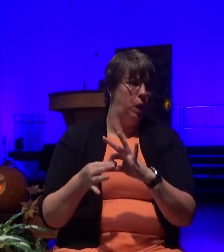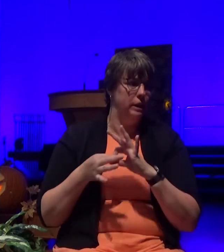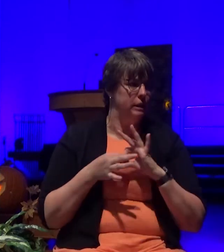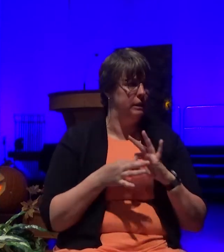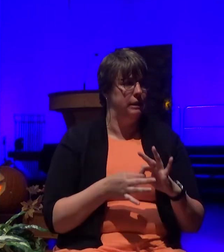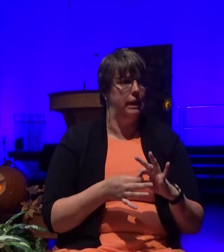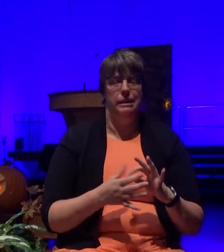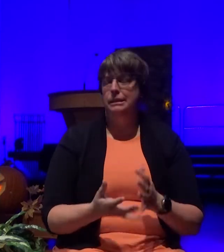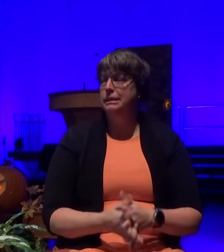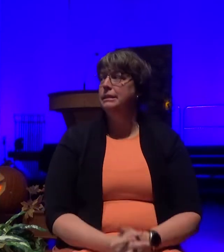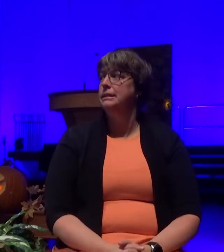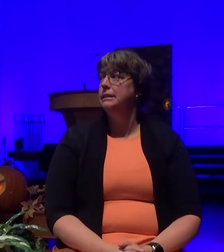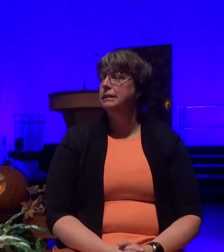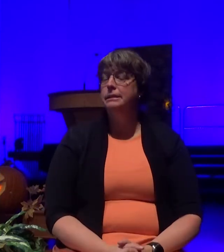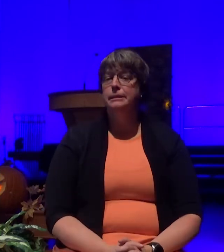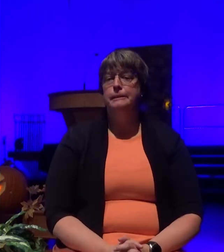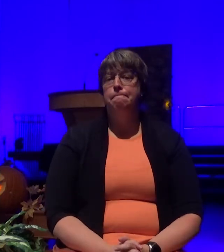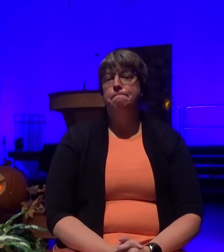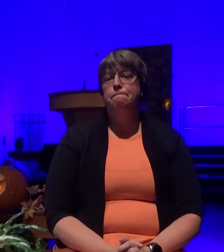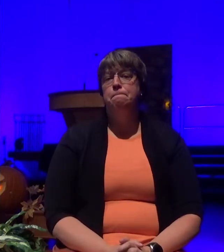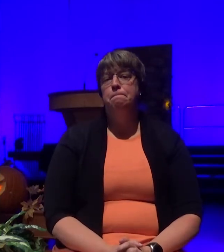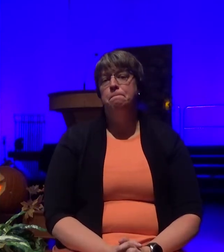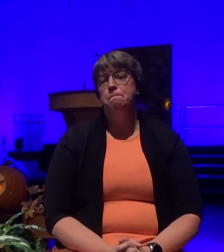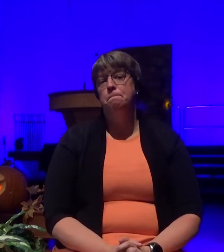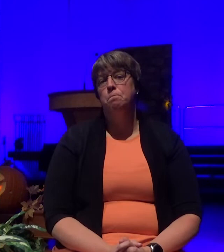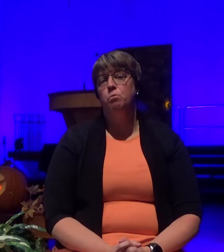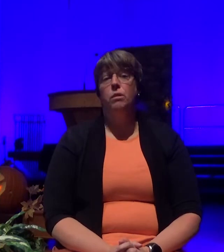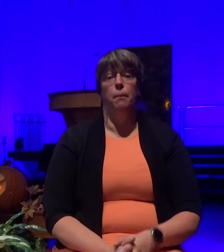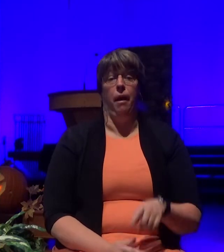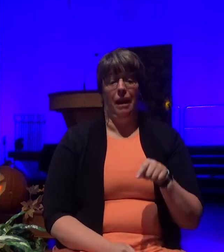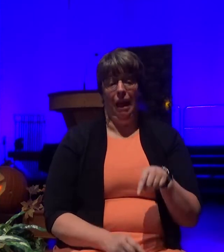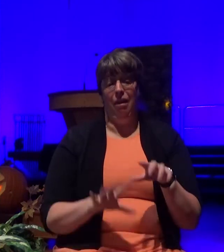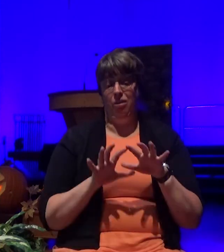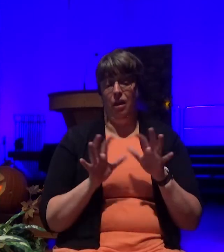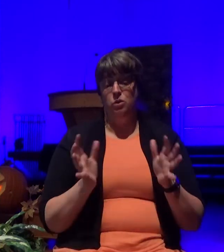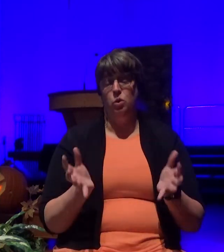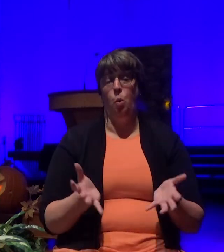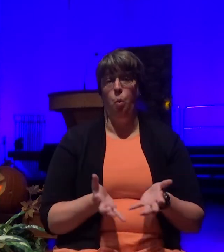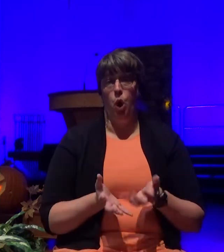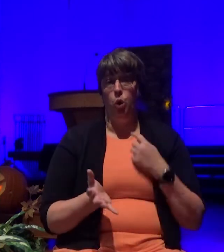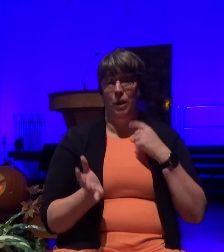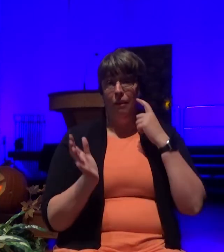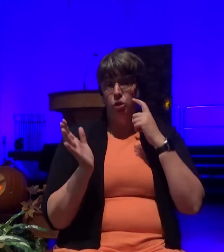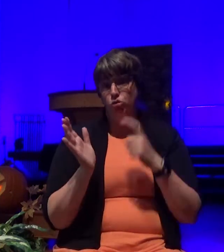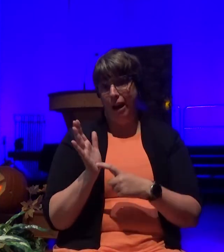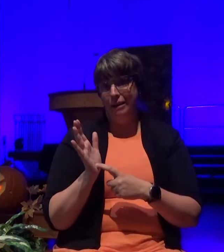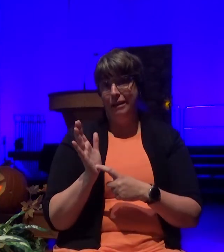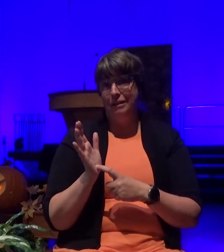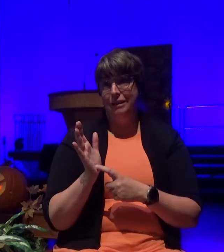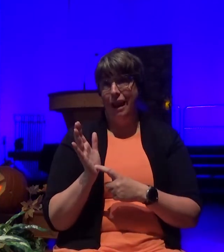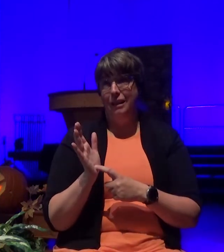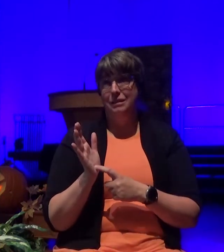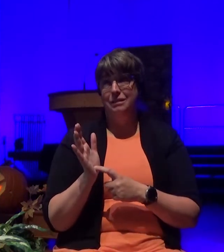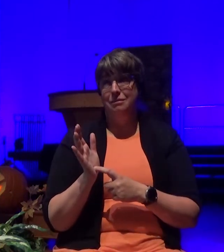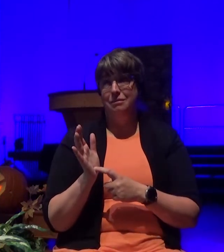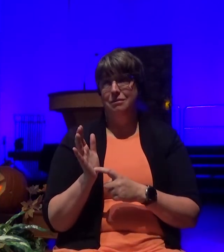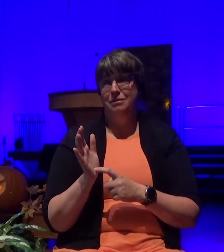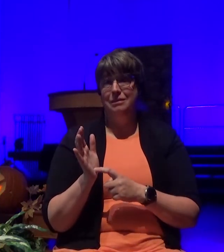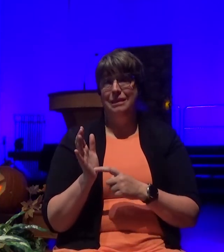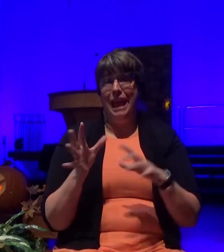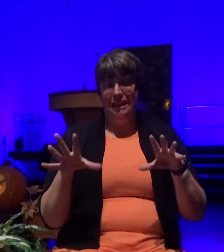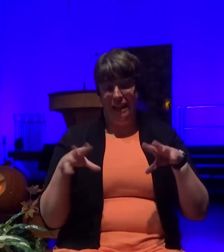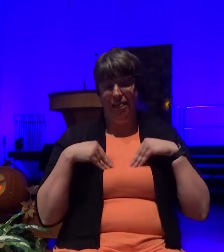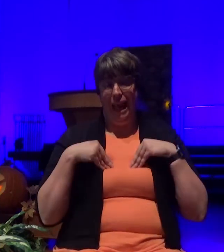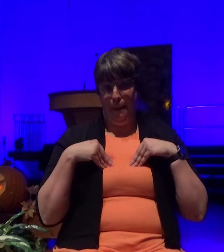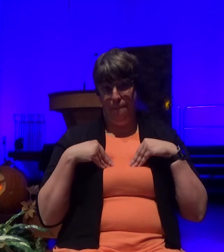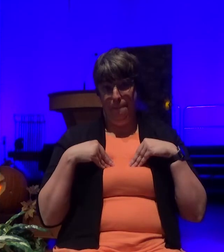takes, doesn't it, in this world, is for us to recognize these things, to own them, to claim them. My mother was